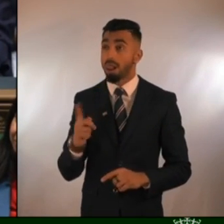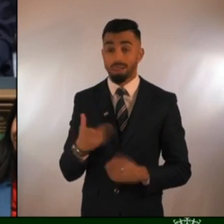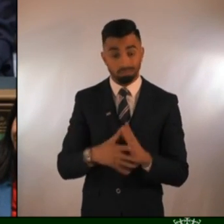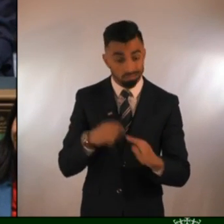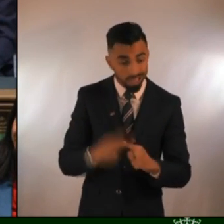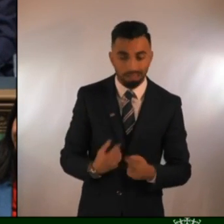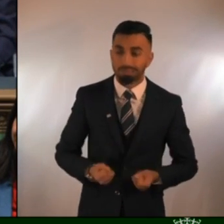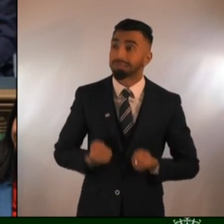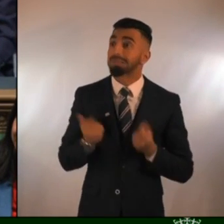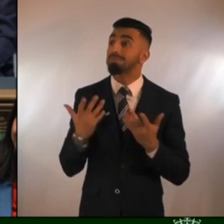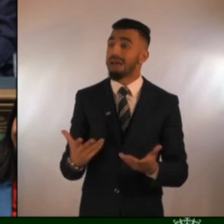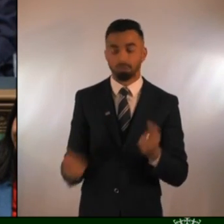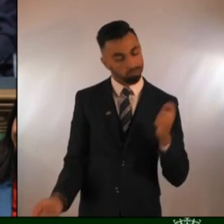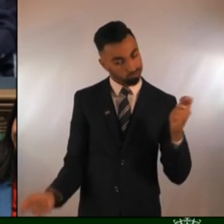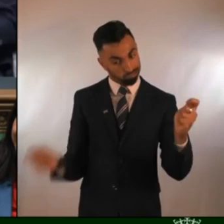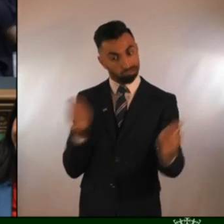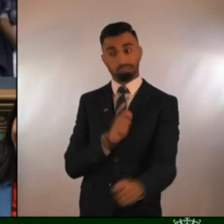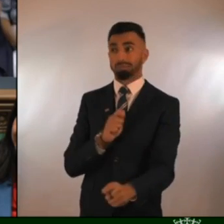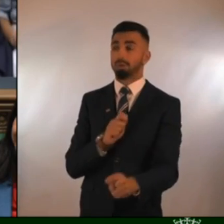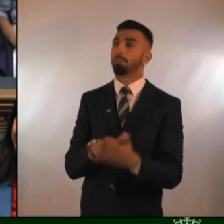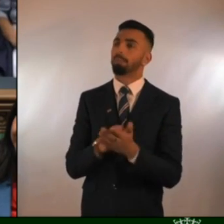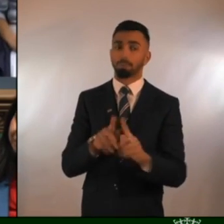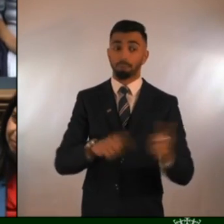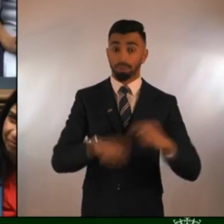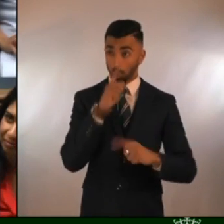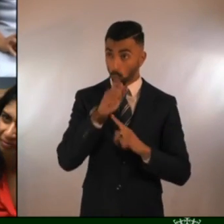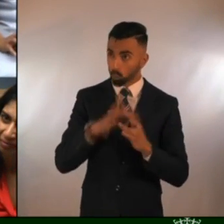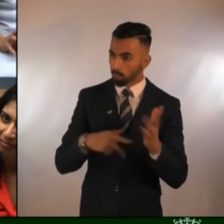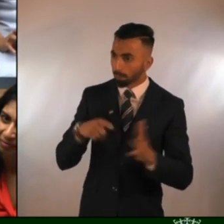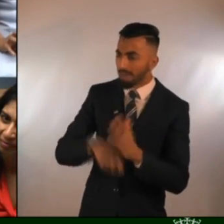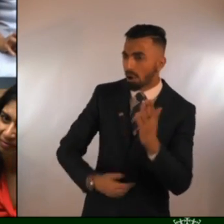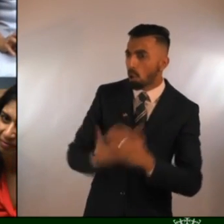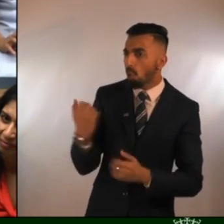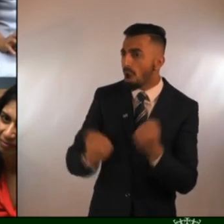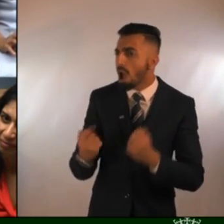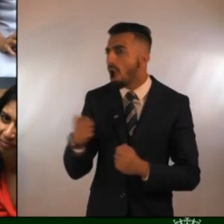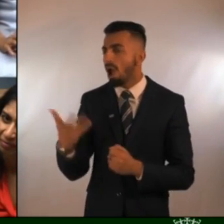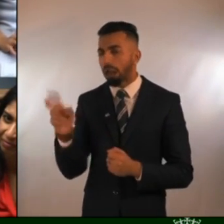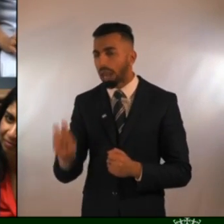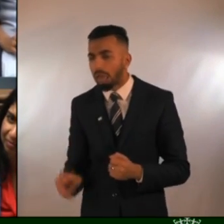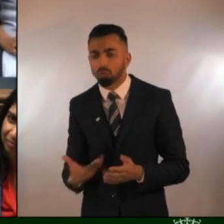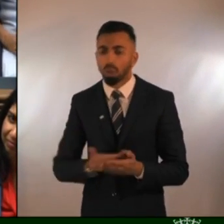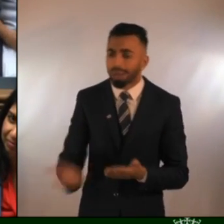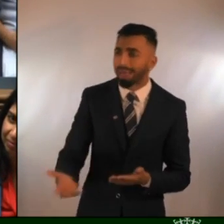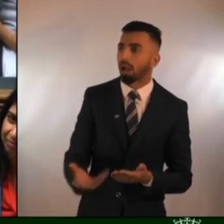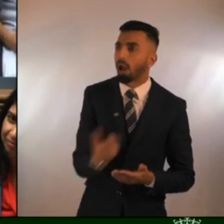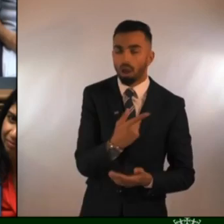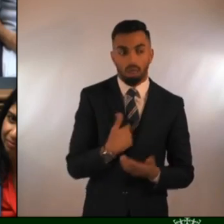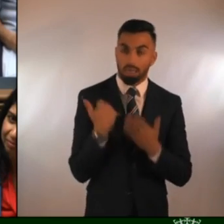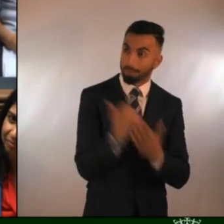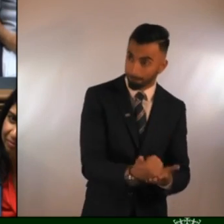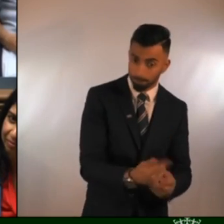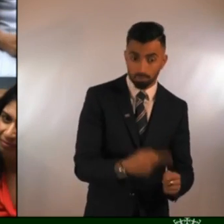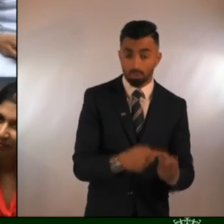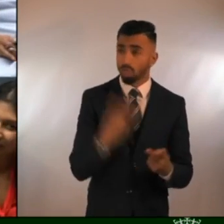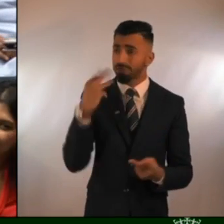make it cheaper to buy zero or low emission cars, vans, motorbikes and taxis. We're investing £300 million in